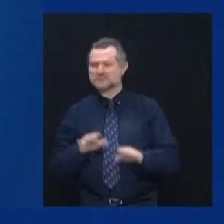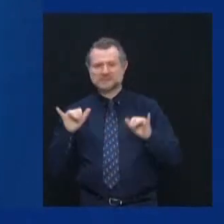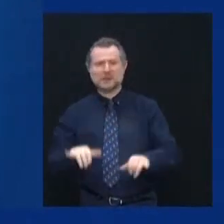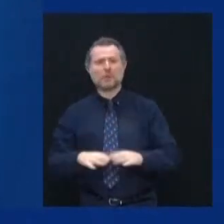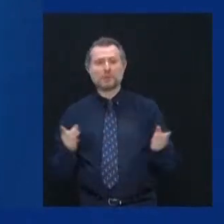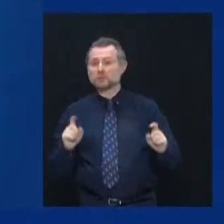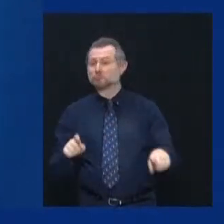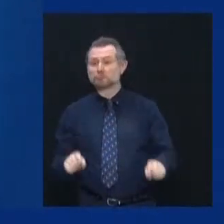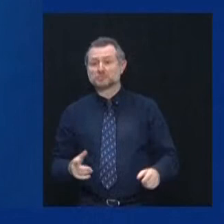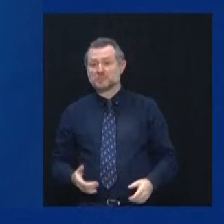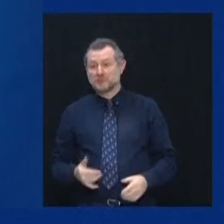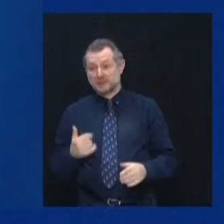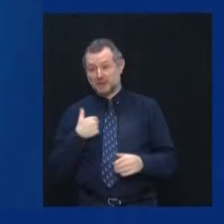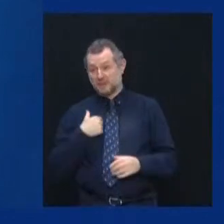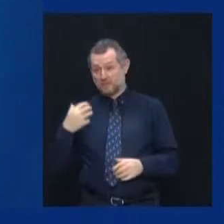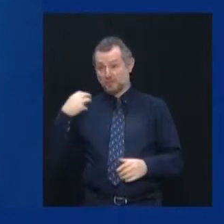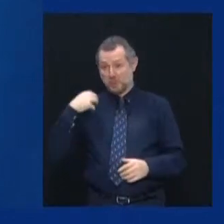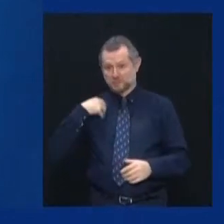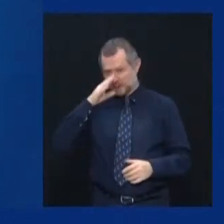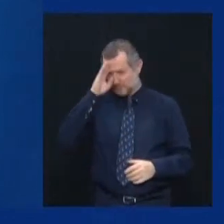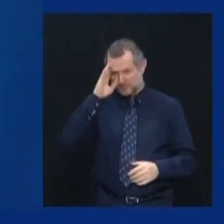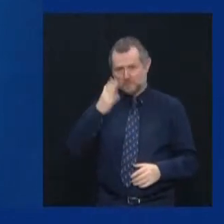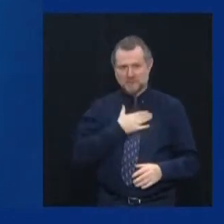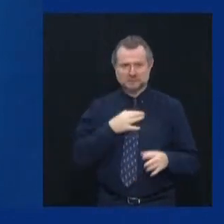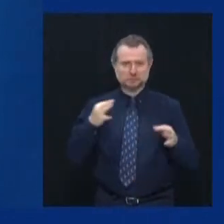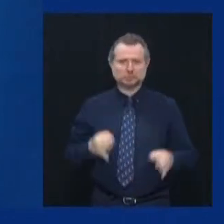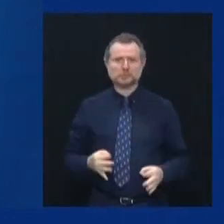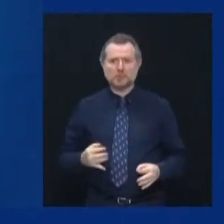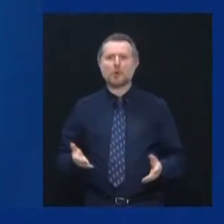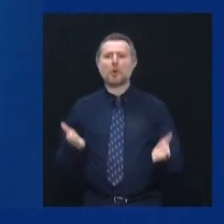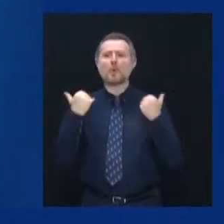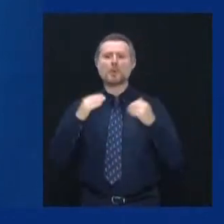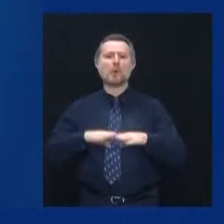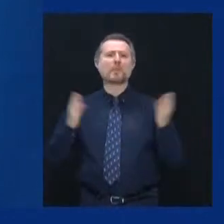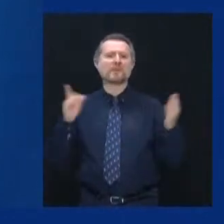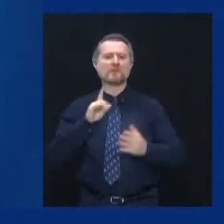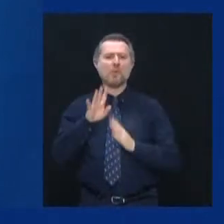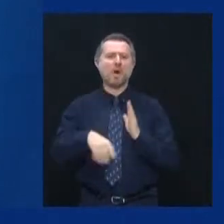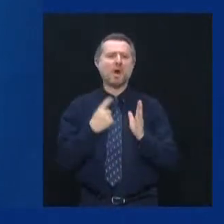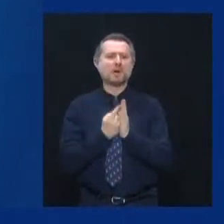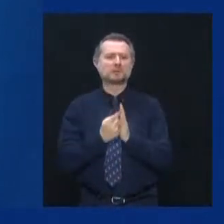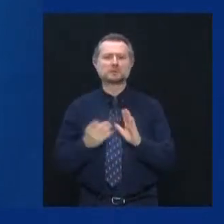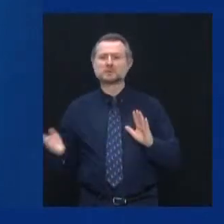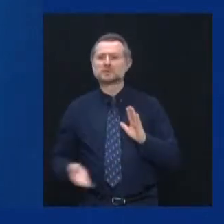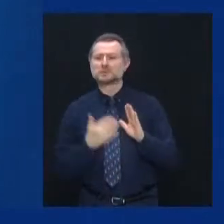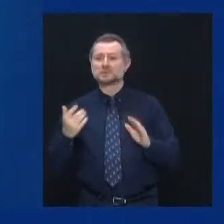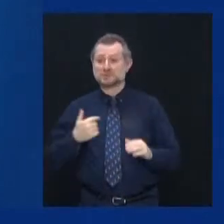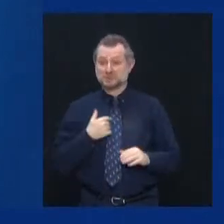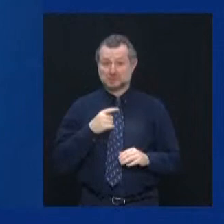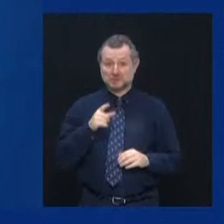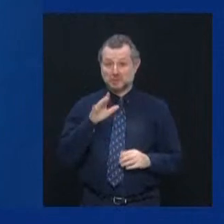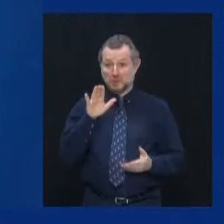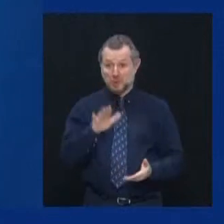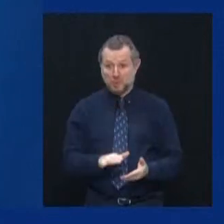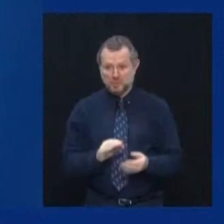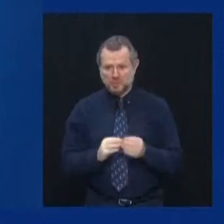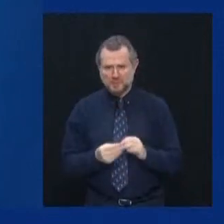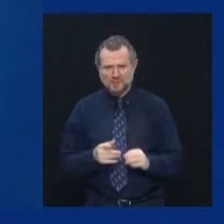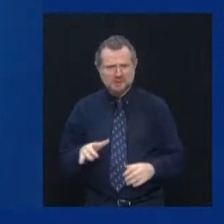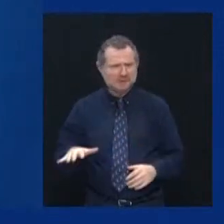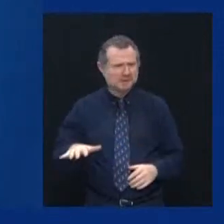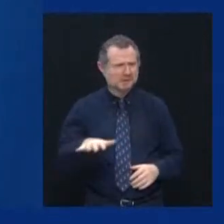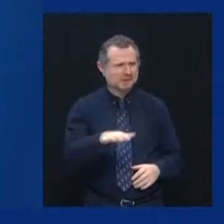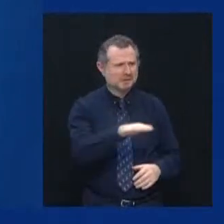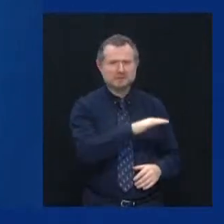I ran the hospital, that's what I would do. The numbers are low. You have many, many healthcare workers who